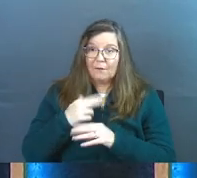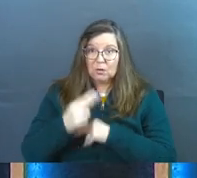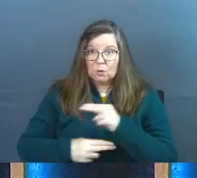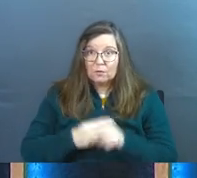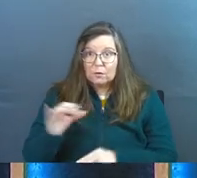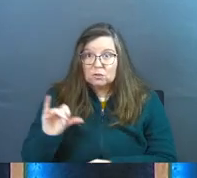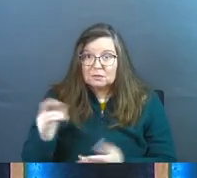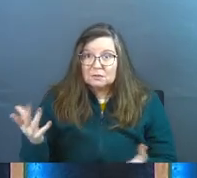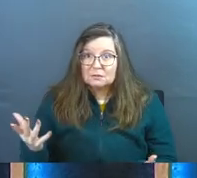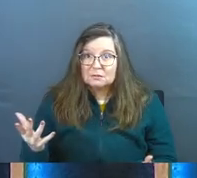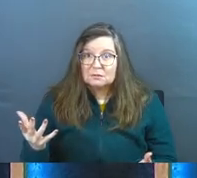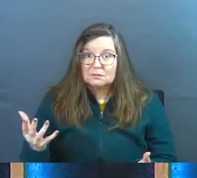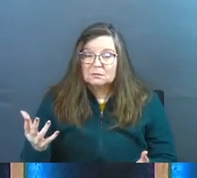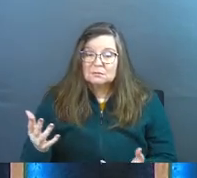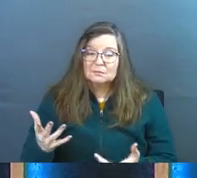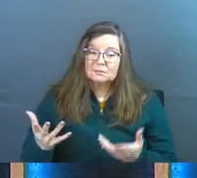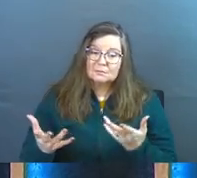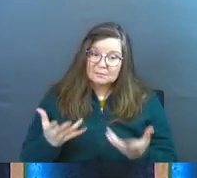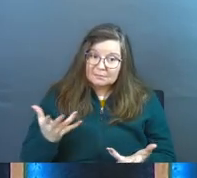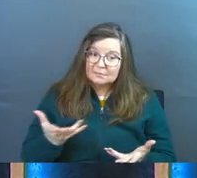universe.